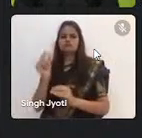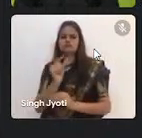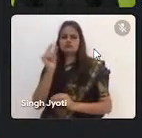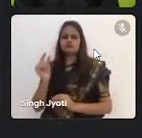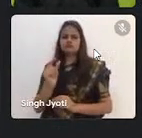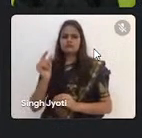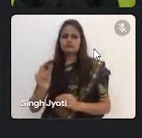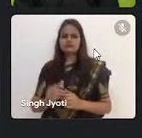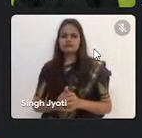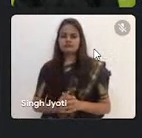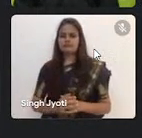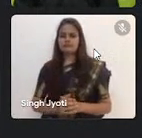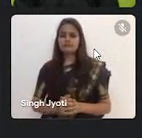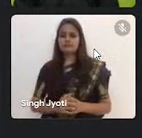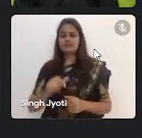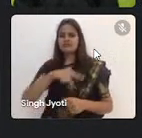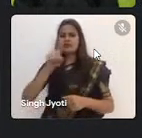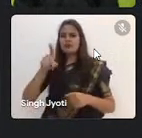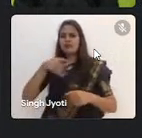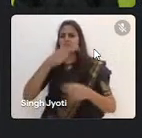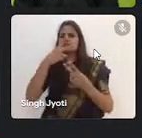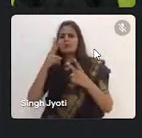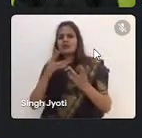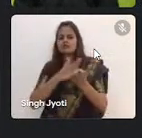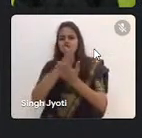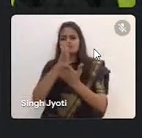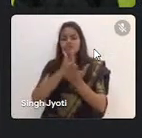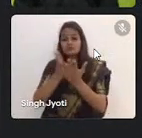problem with the domains in which people are